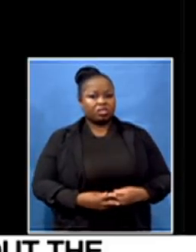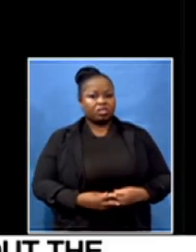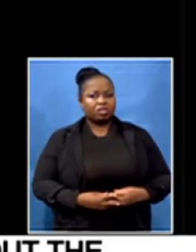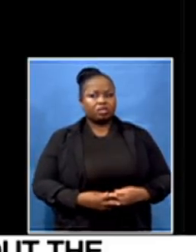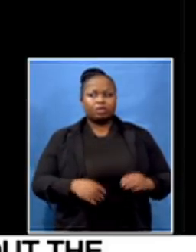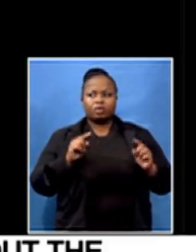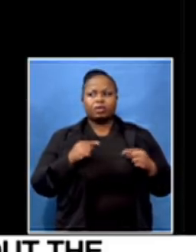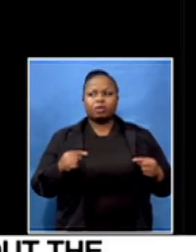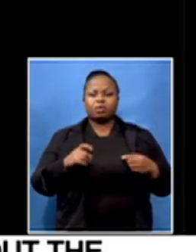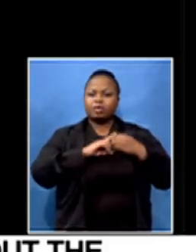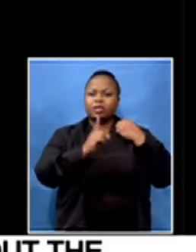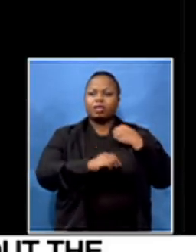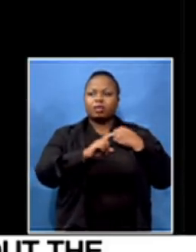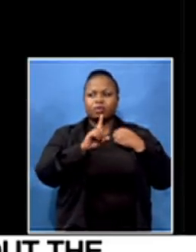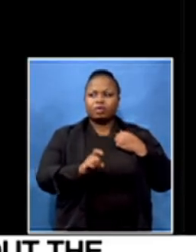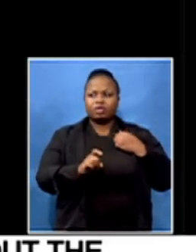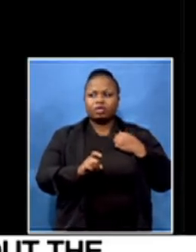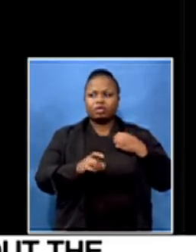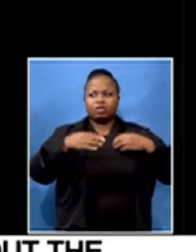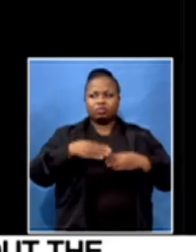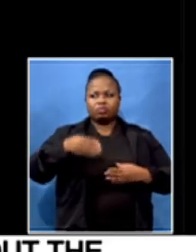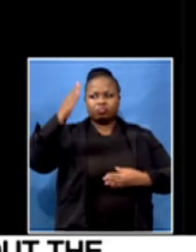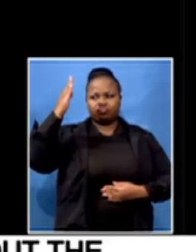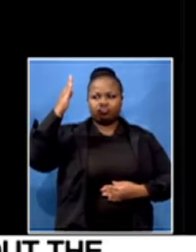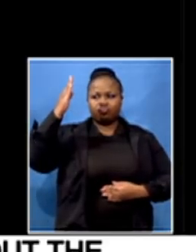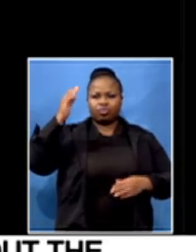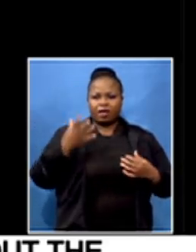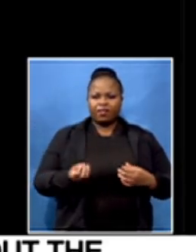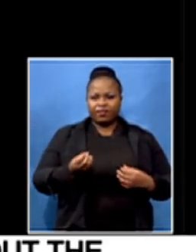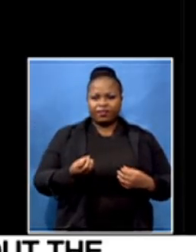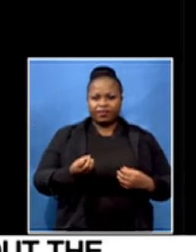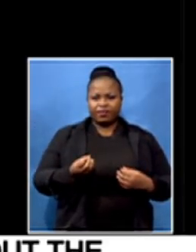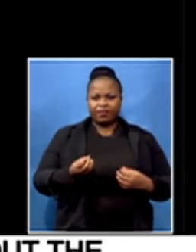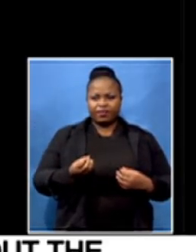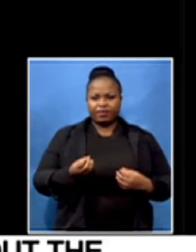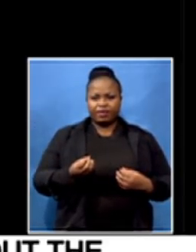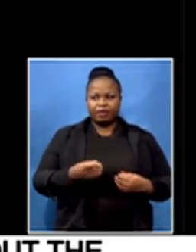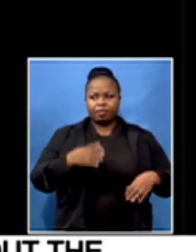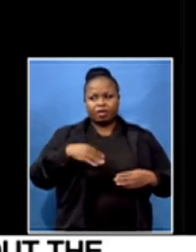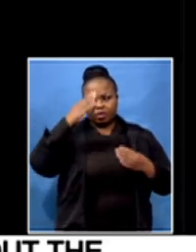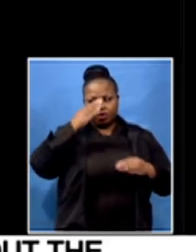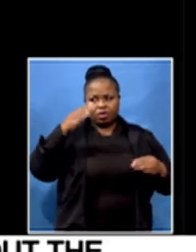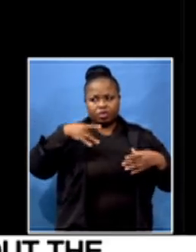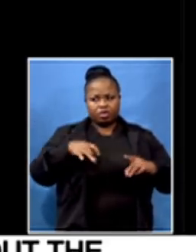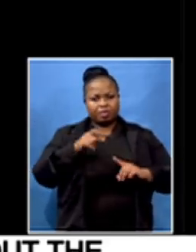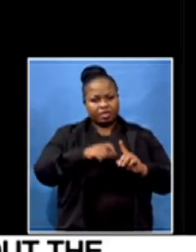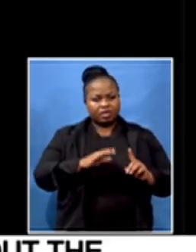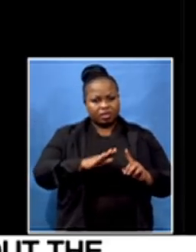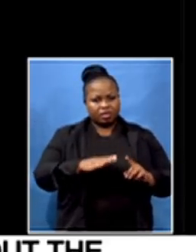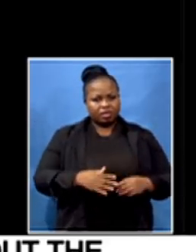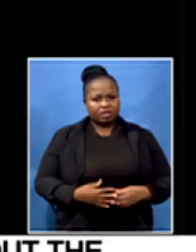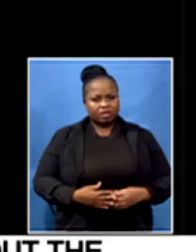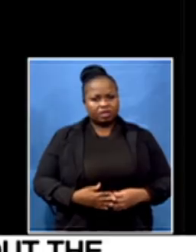be the last question, Chair. My hand is up. Zama? Honorable House Chairperson? My hand is also